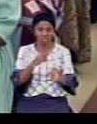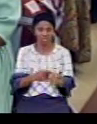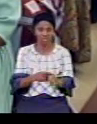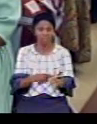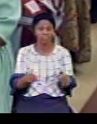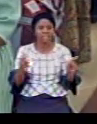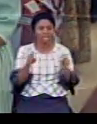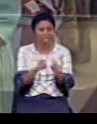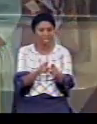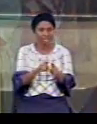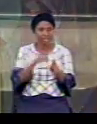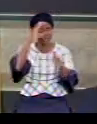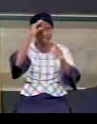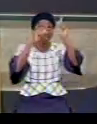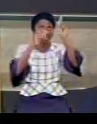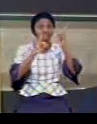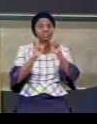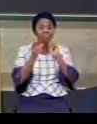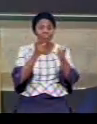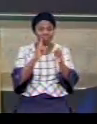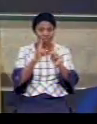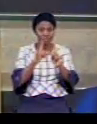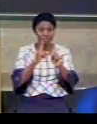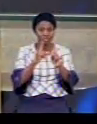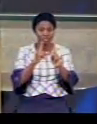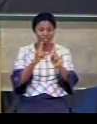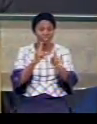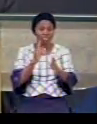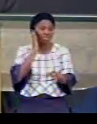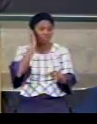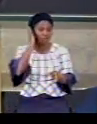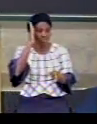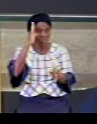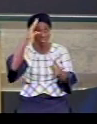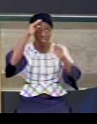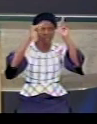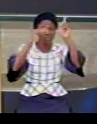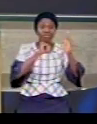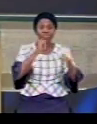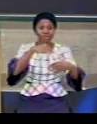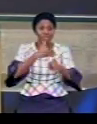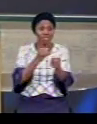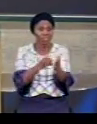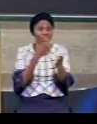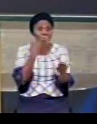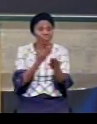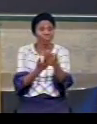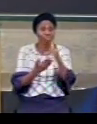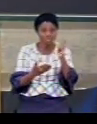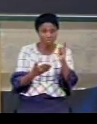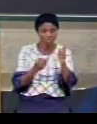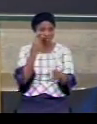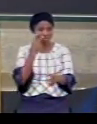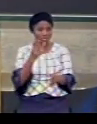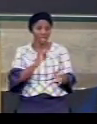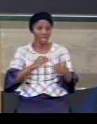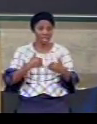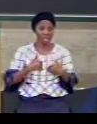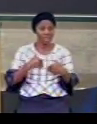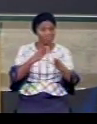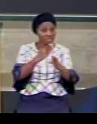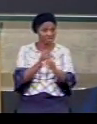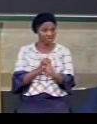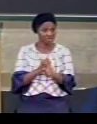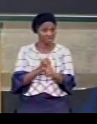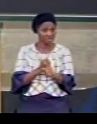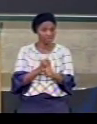spoken, and shall he not make it good? Behold, I have received commandment to